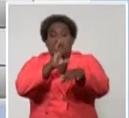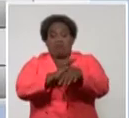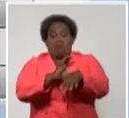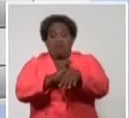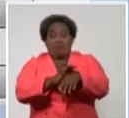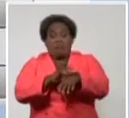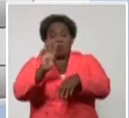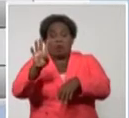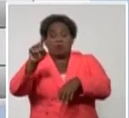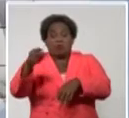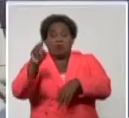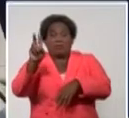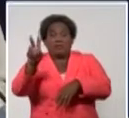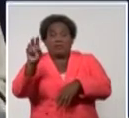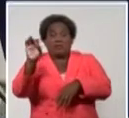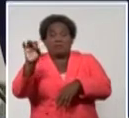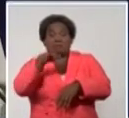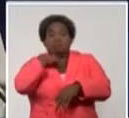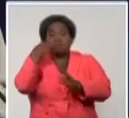7,325,723, or